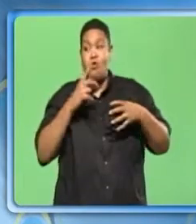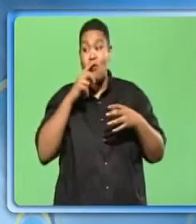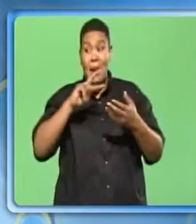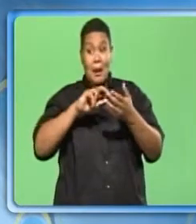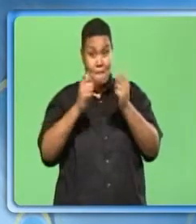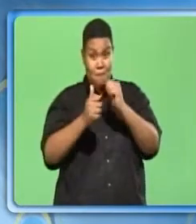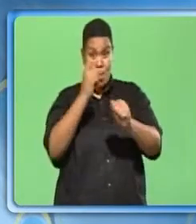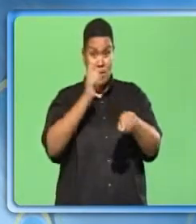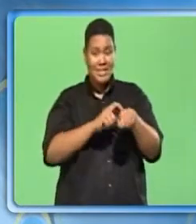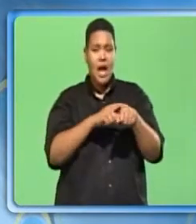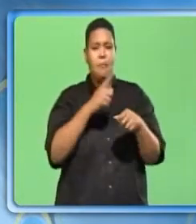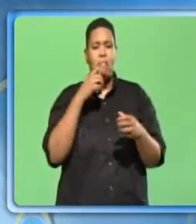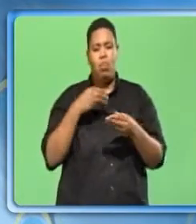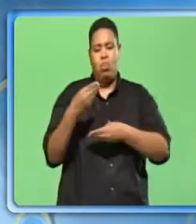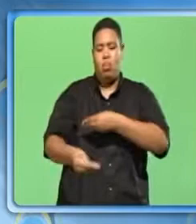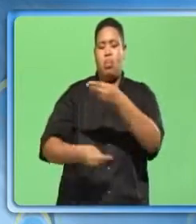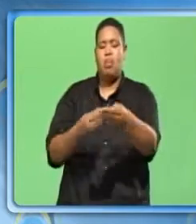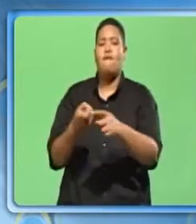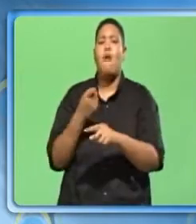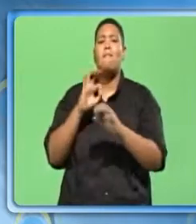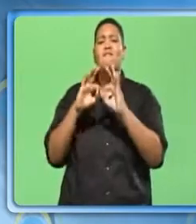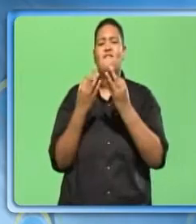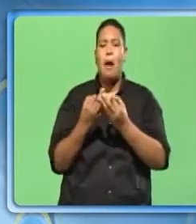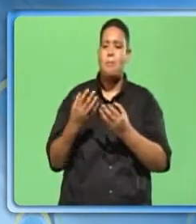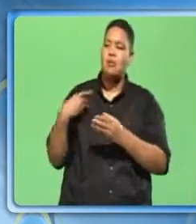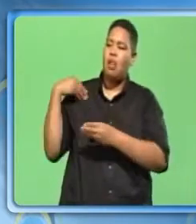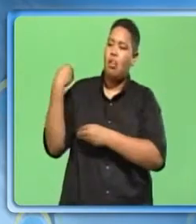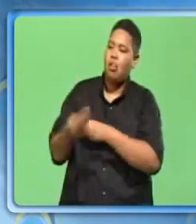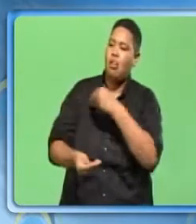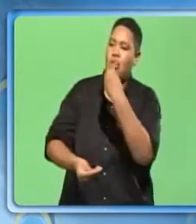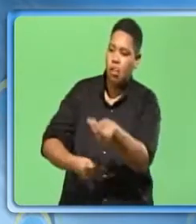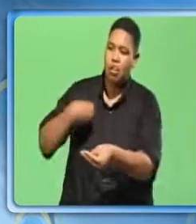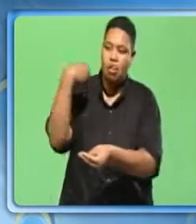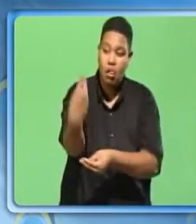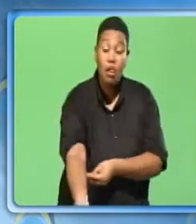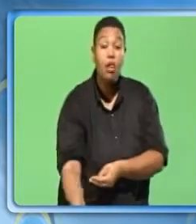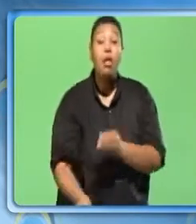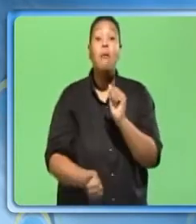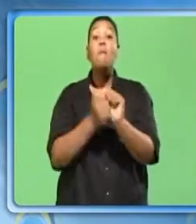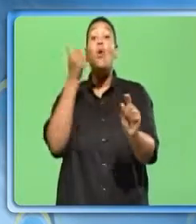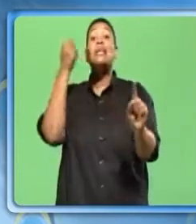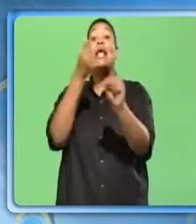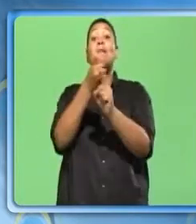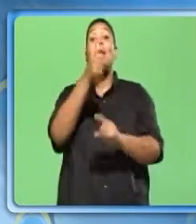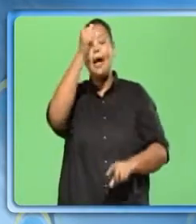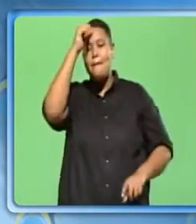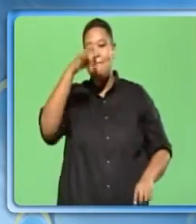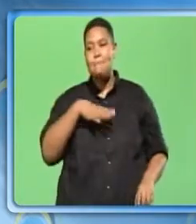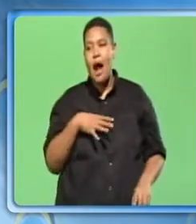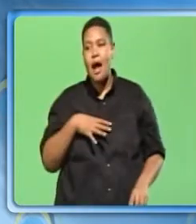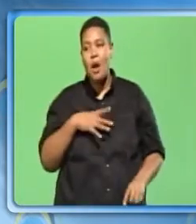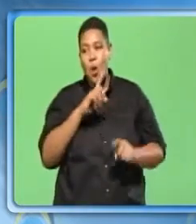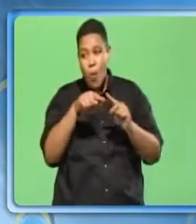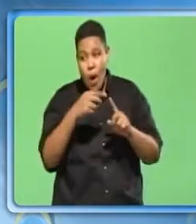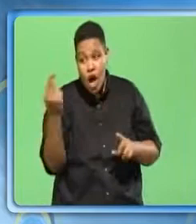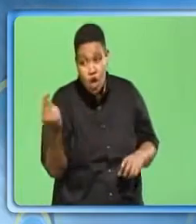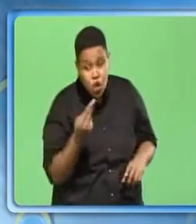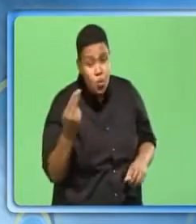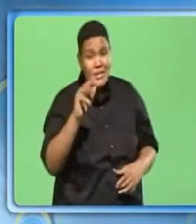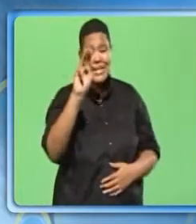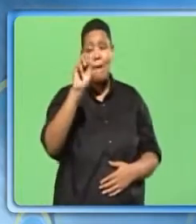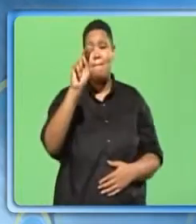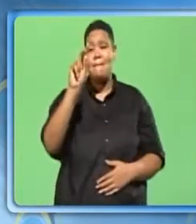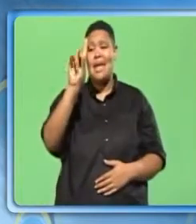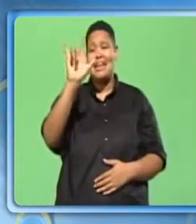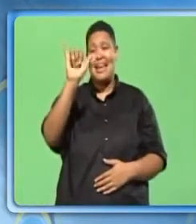passed down through families, inherited. It most often affects males. When using the Mendelian map